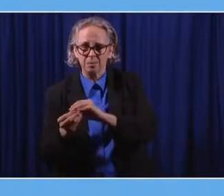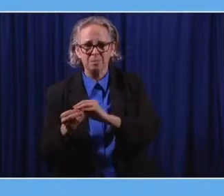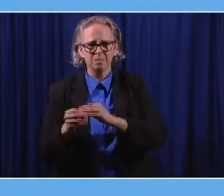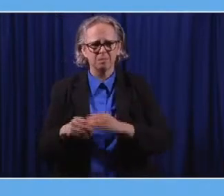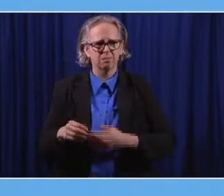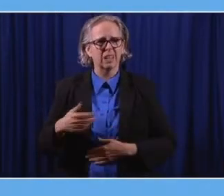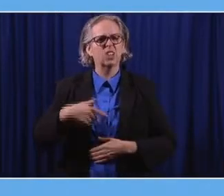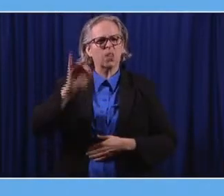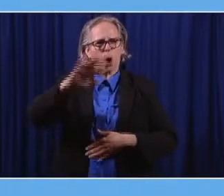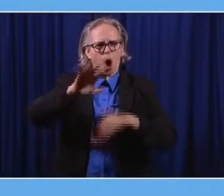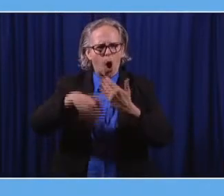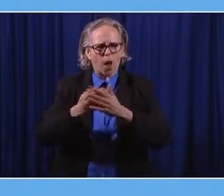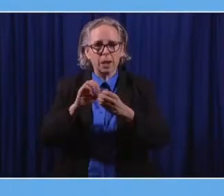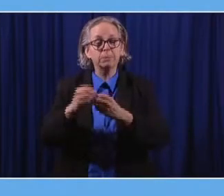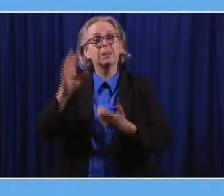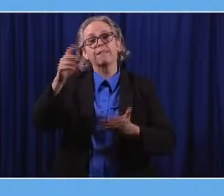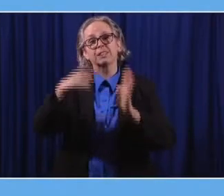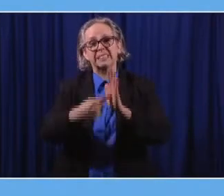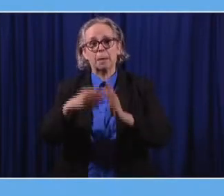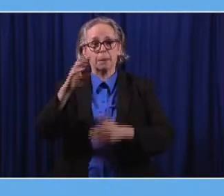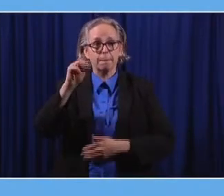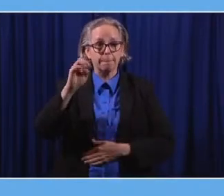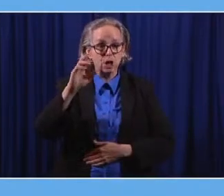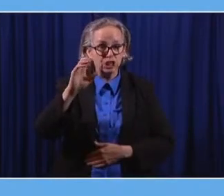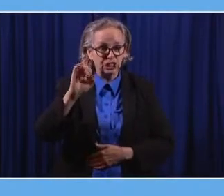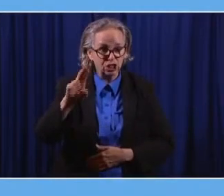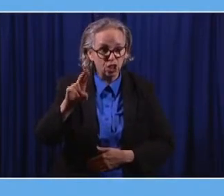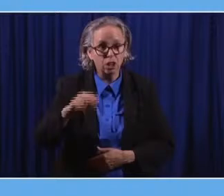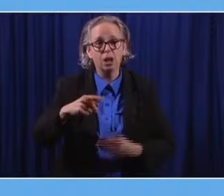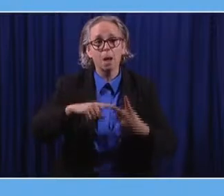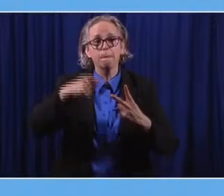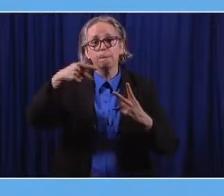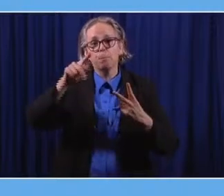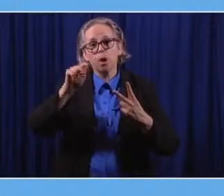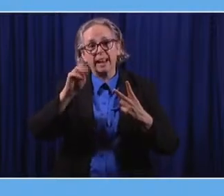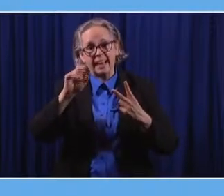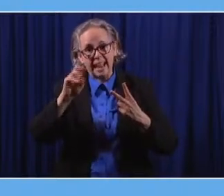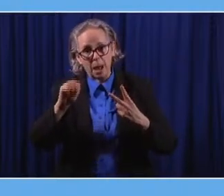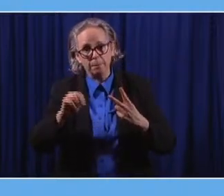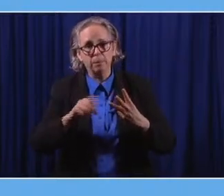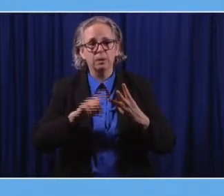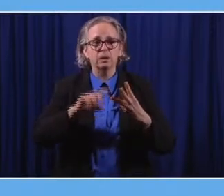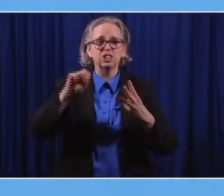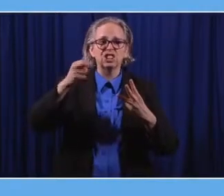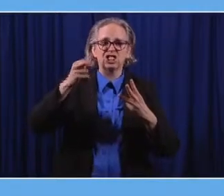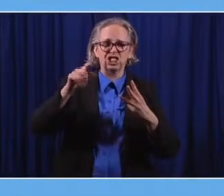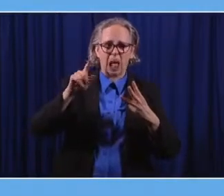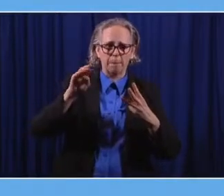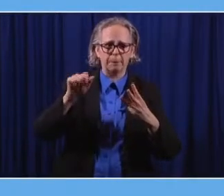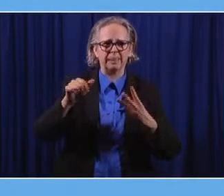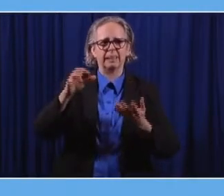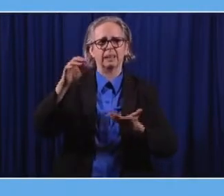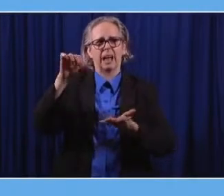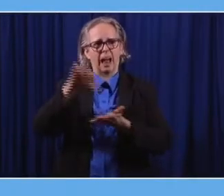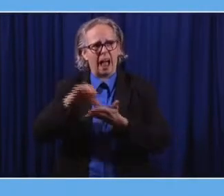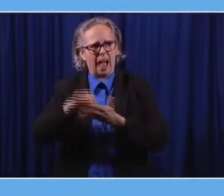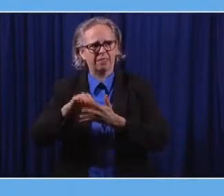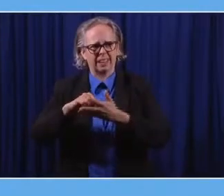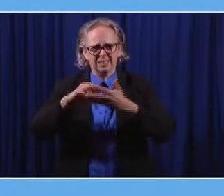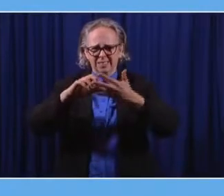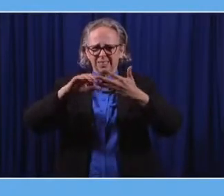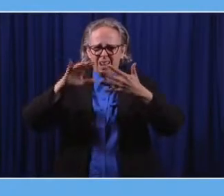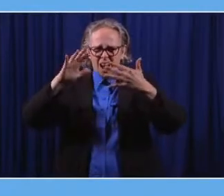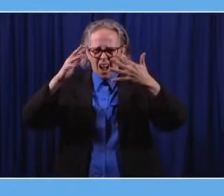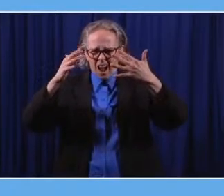Mercer, Putnam, Shelby, Athens, Lawrence, Miami, Butler, Delaware, Darke, Auglaize, Wood,